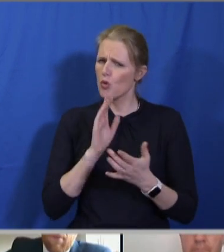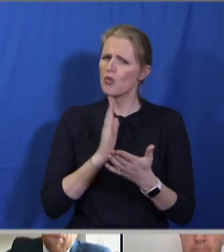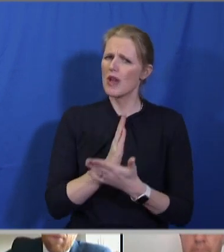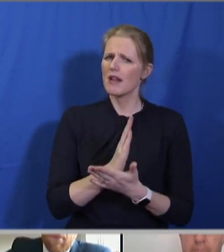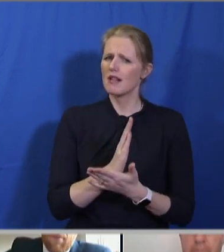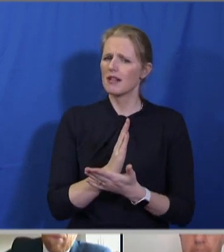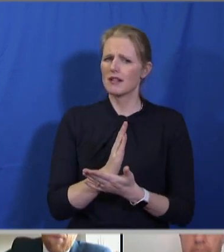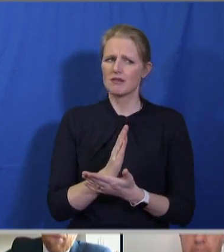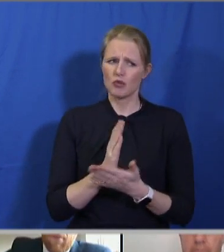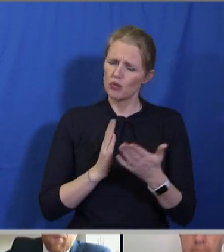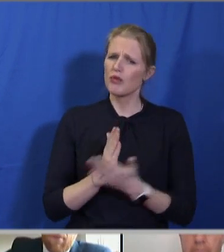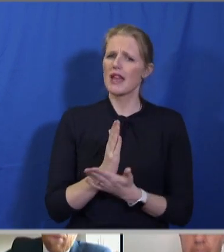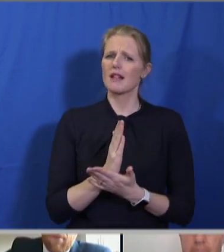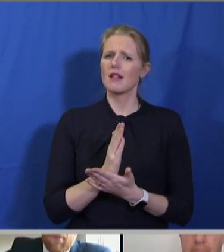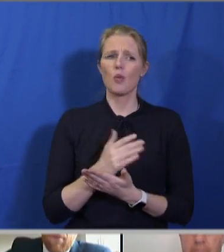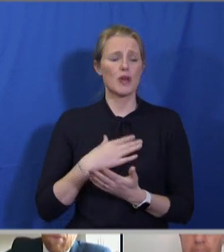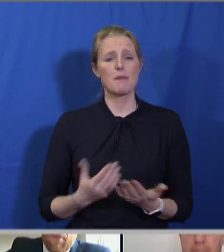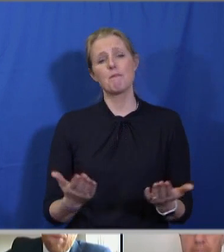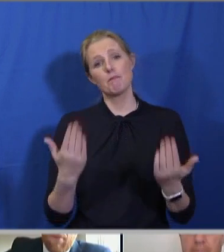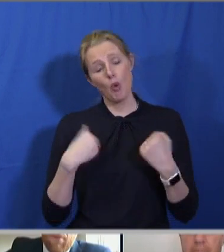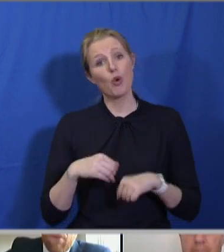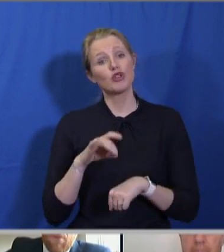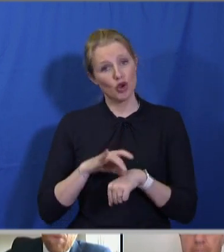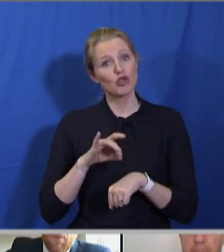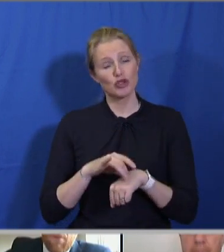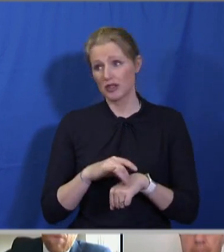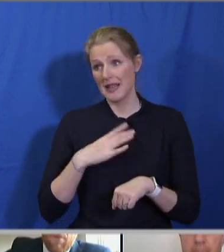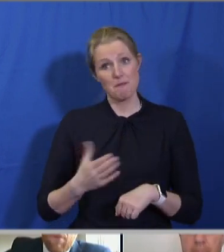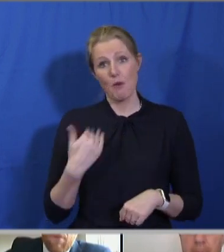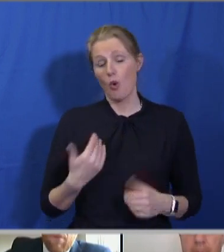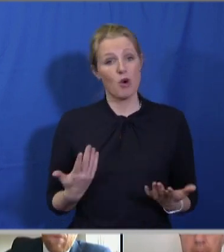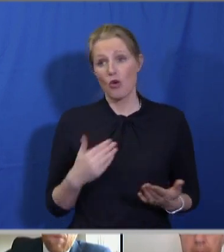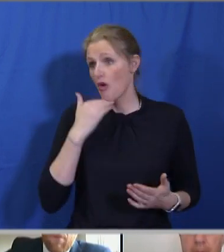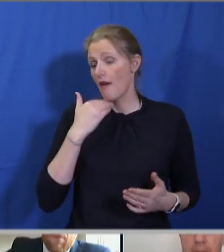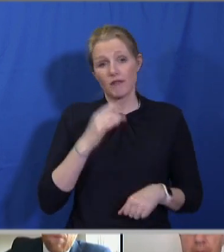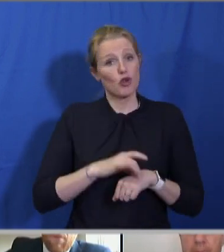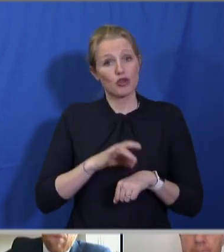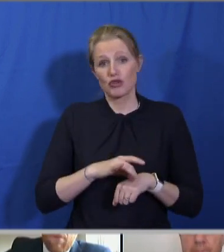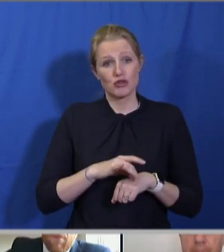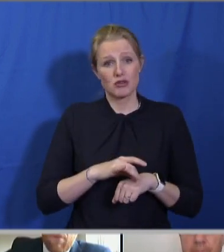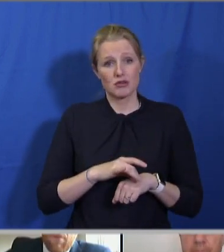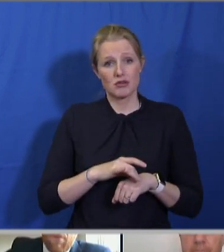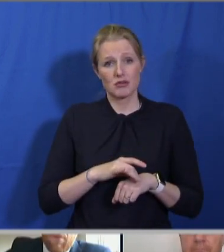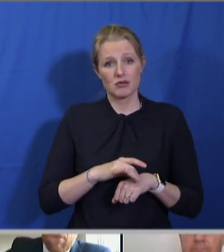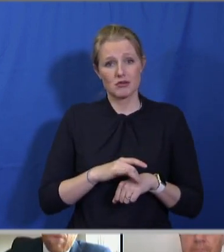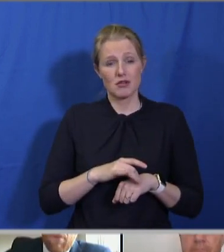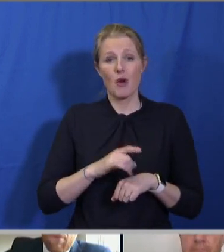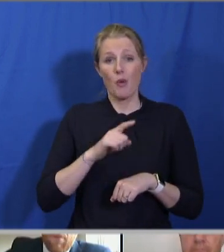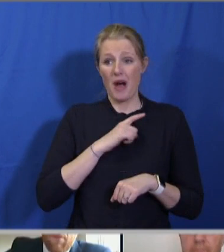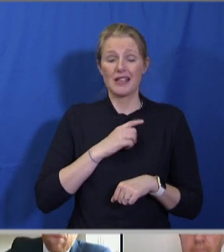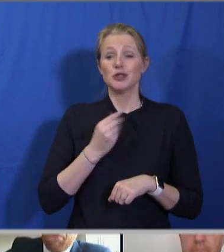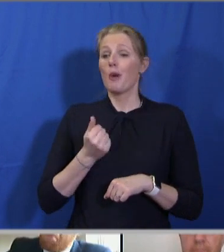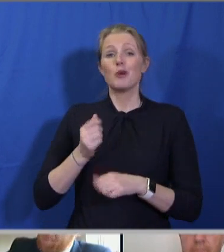more in terms of quantity and numbers of GPs, because part-time hours often equate to full-time hours in